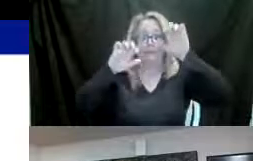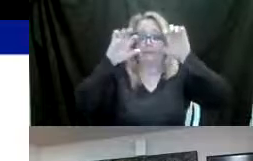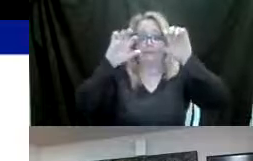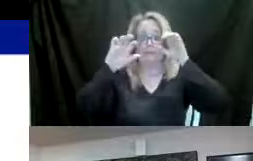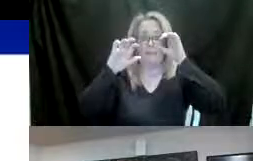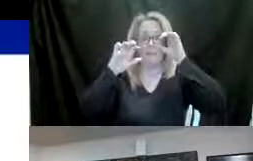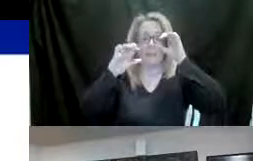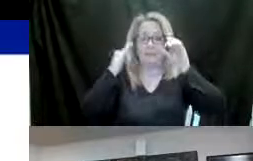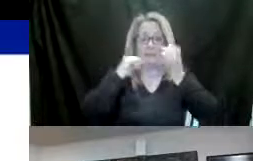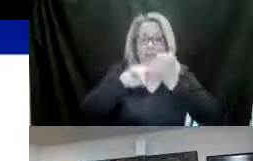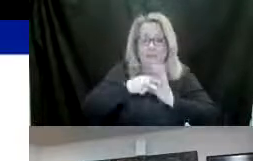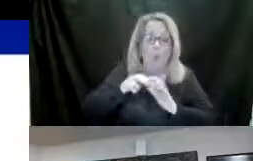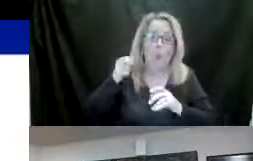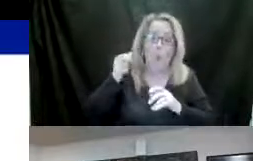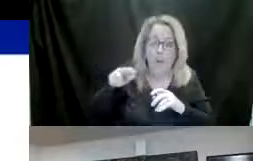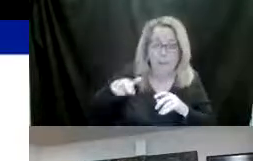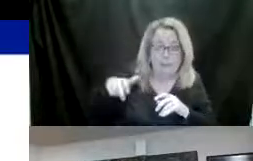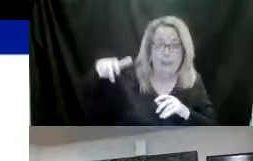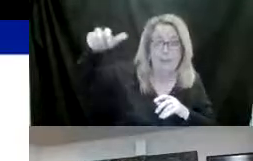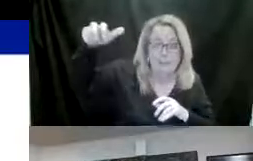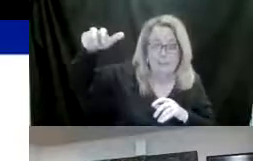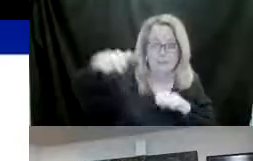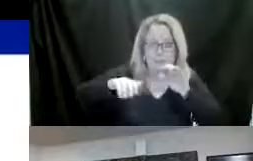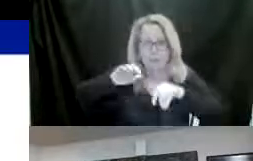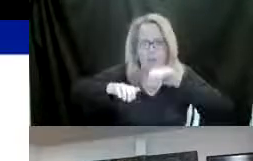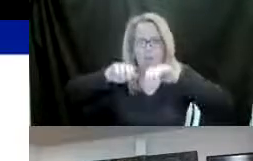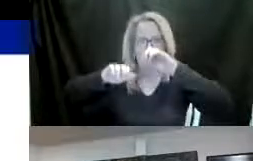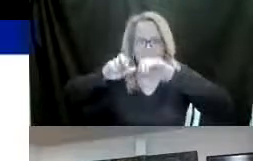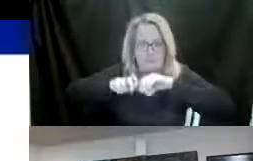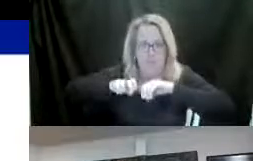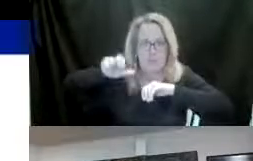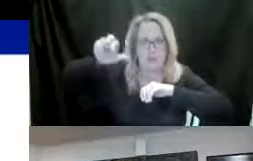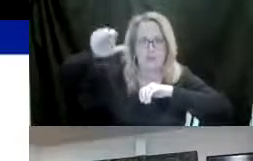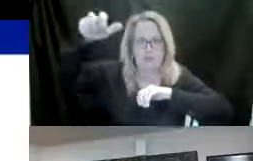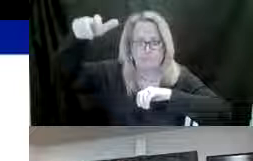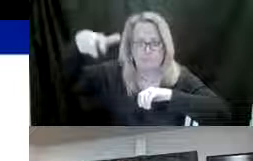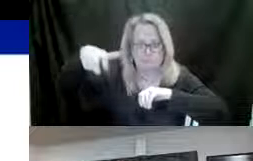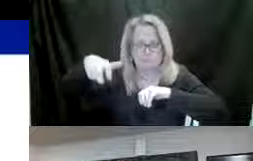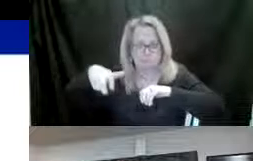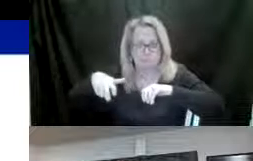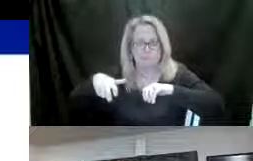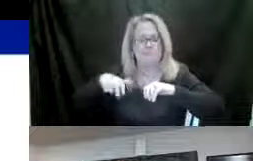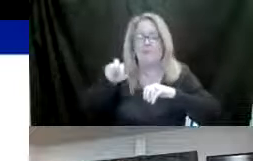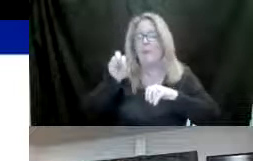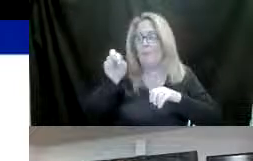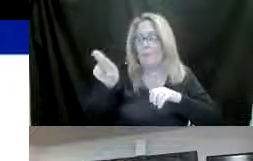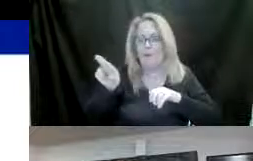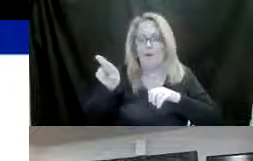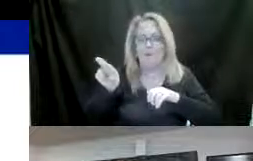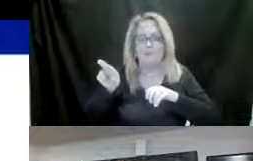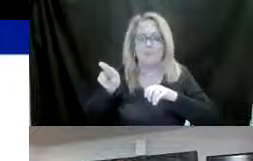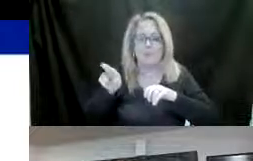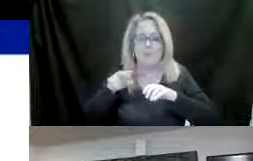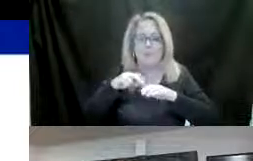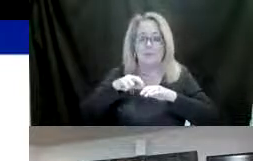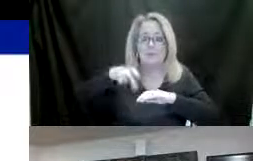means climbing stairs, which certainly happens crawling up and scooting down, or that means stepping up, holding onto a